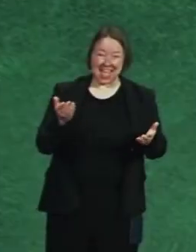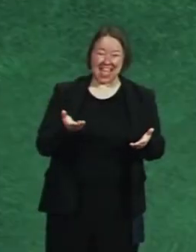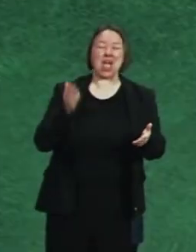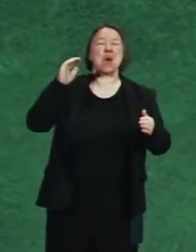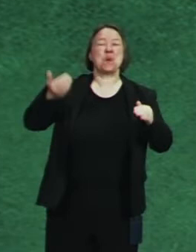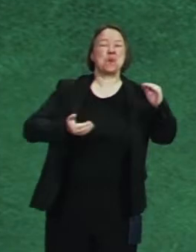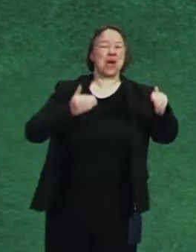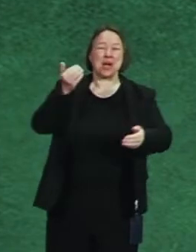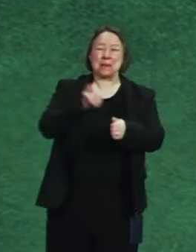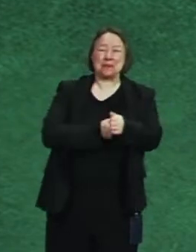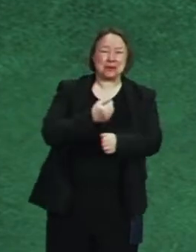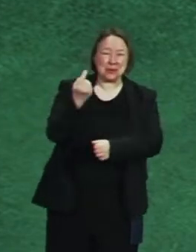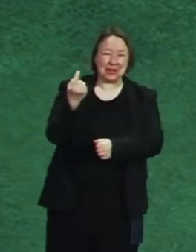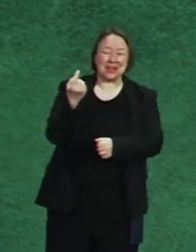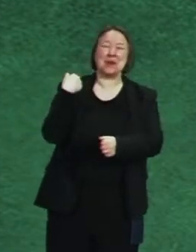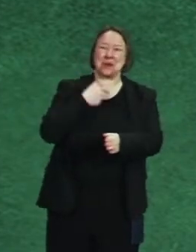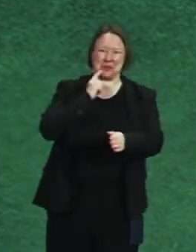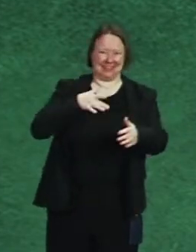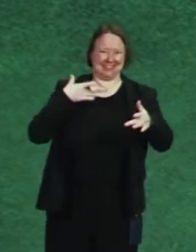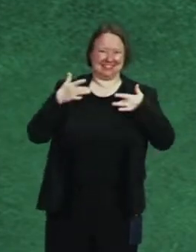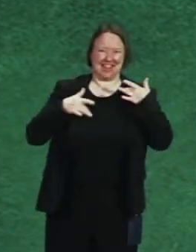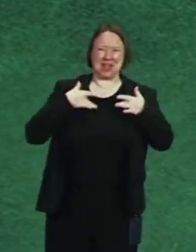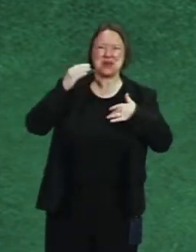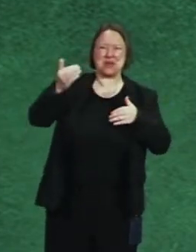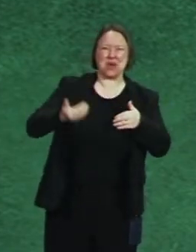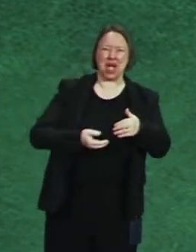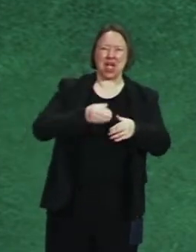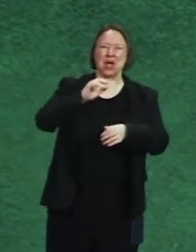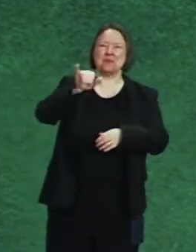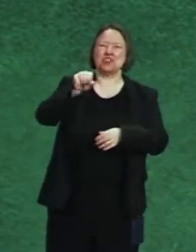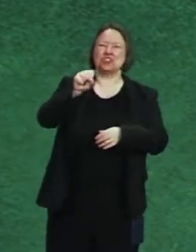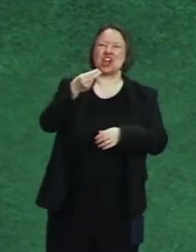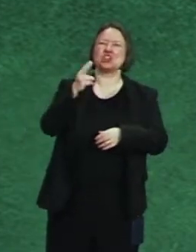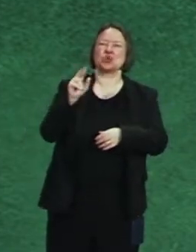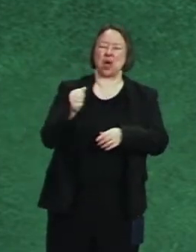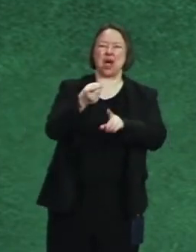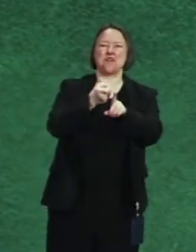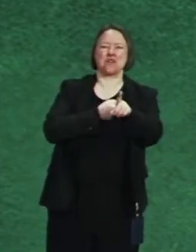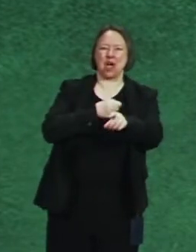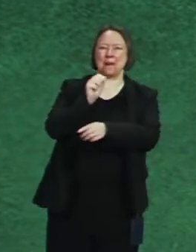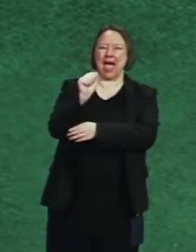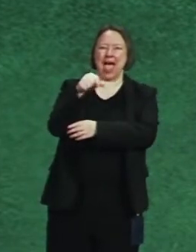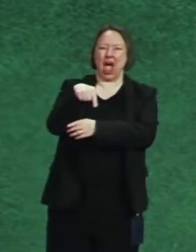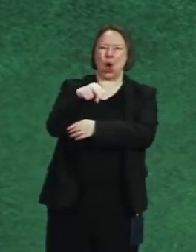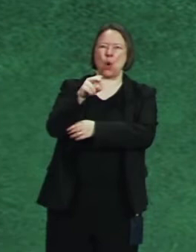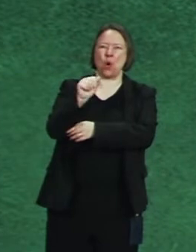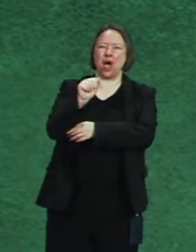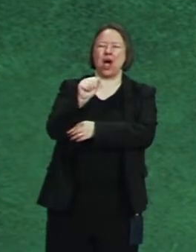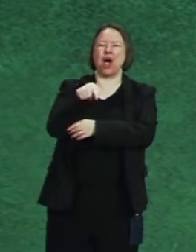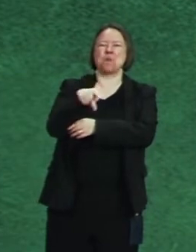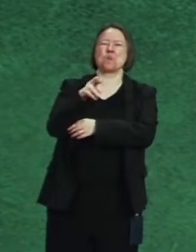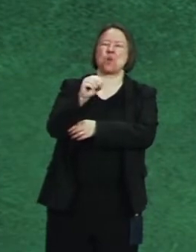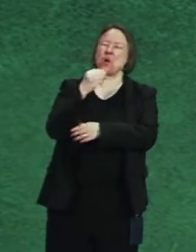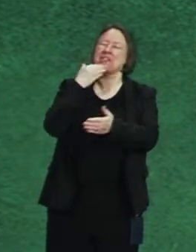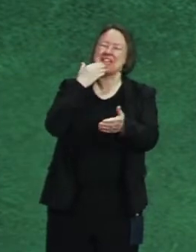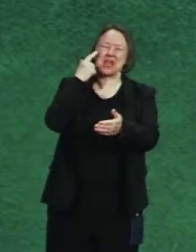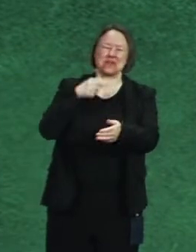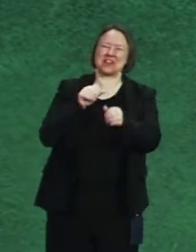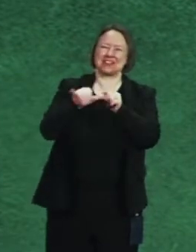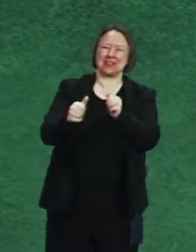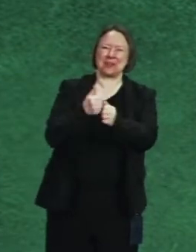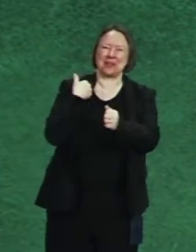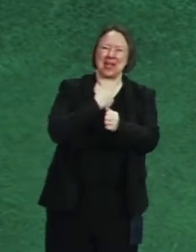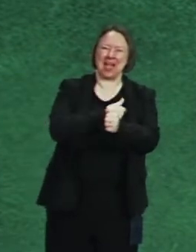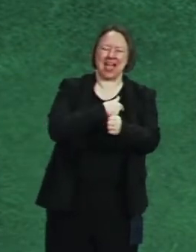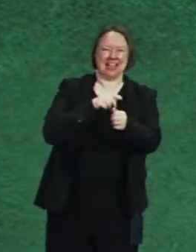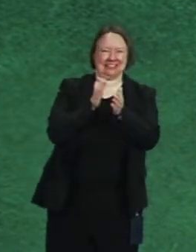Welcome, everyone. We're excited to welcome Joshua from AquaPro. Thank you for hanging with us. Looking forward to